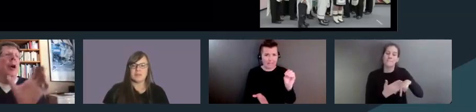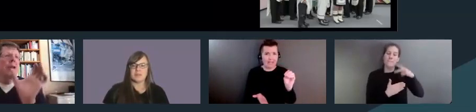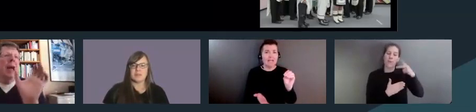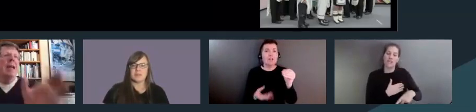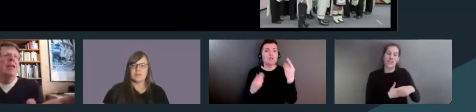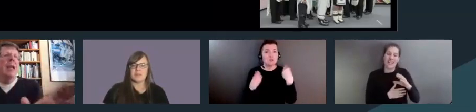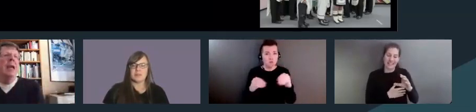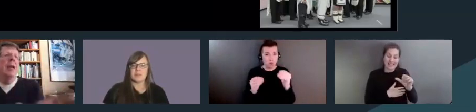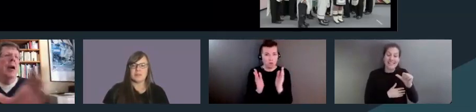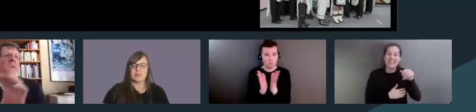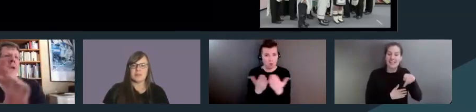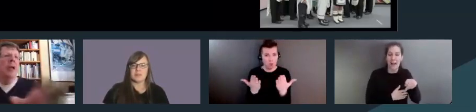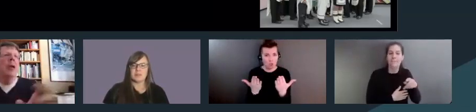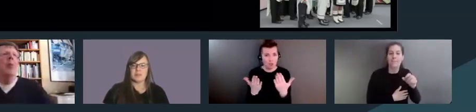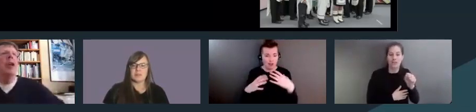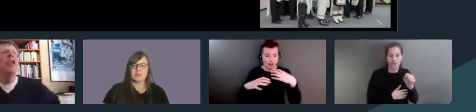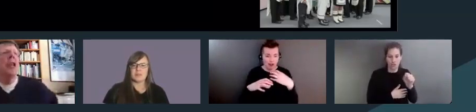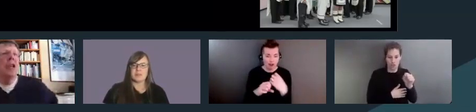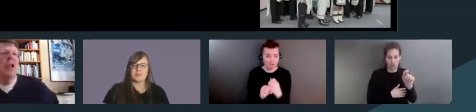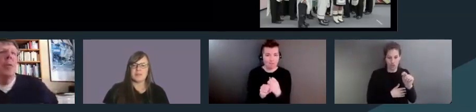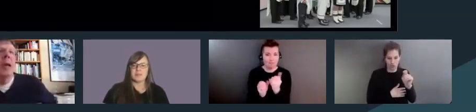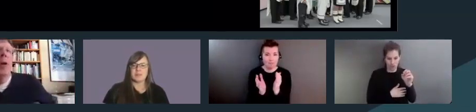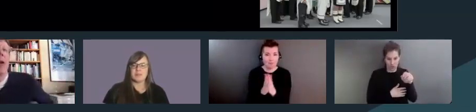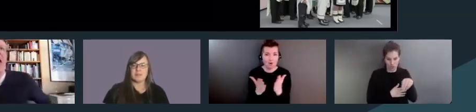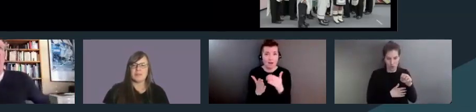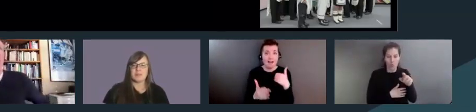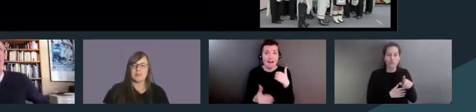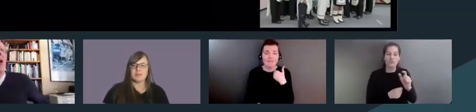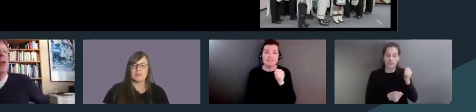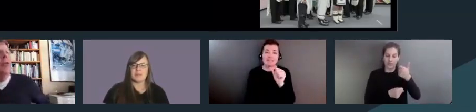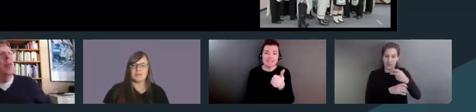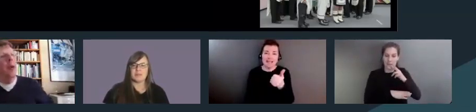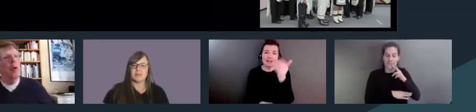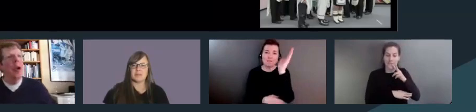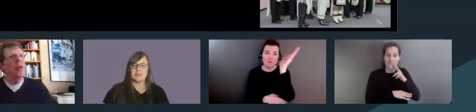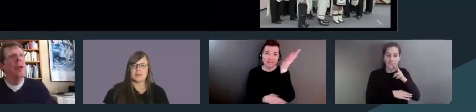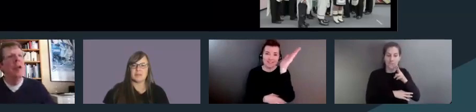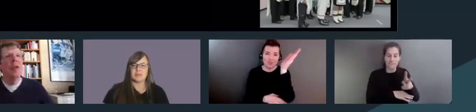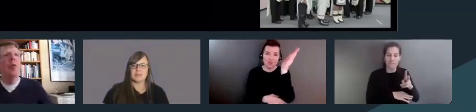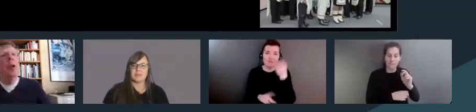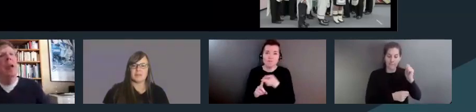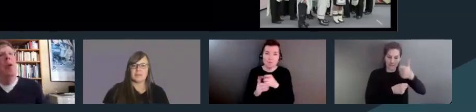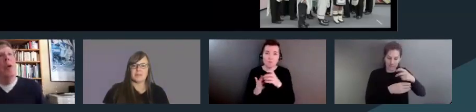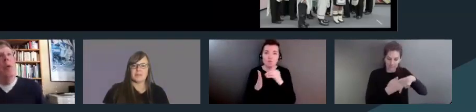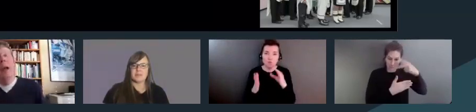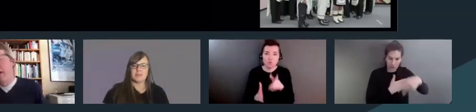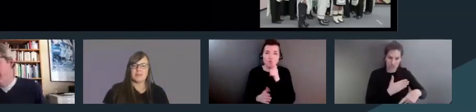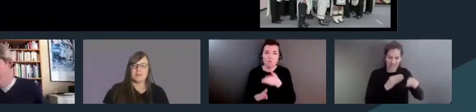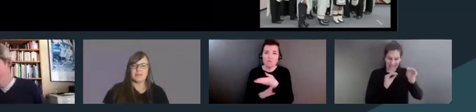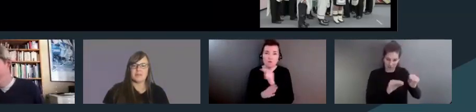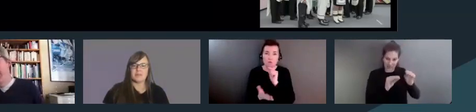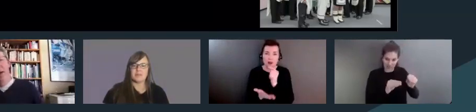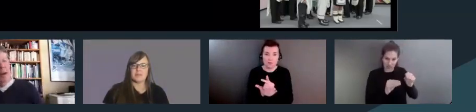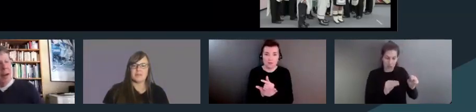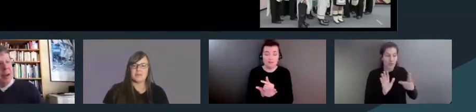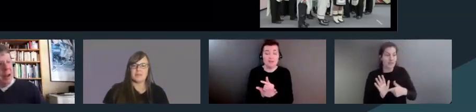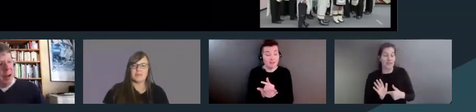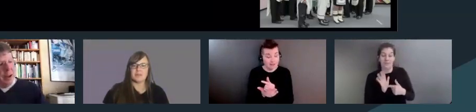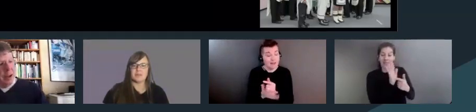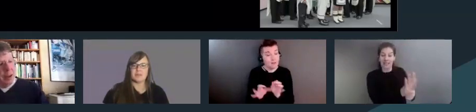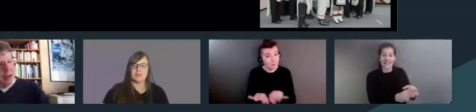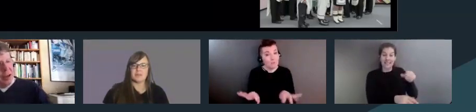doesn't summarize, it has 10 of the presentations made by Inuit from various of the programs. They're really worth reading.